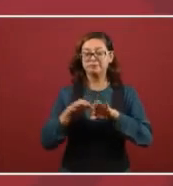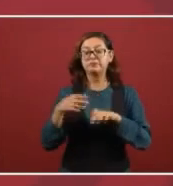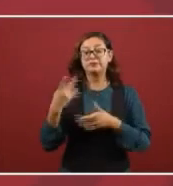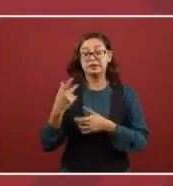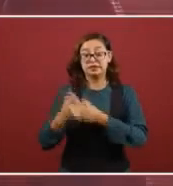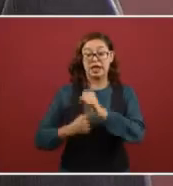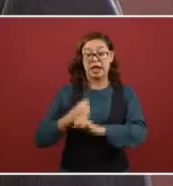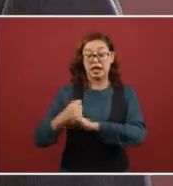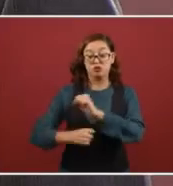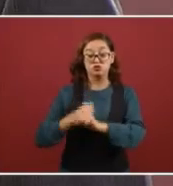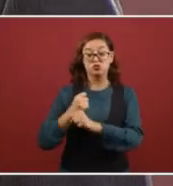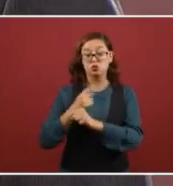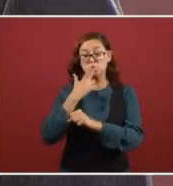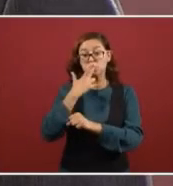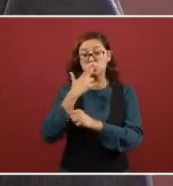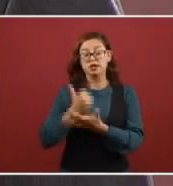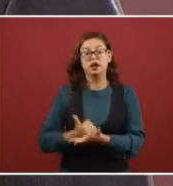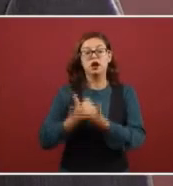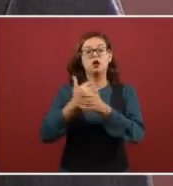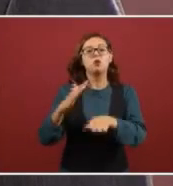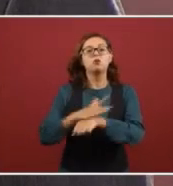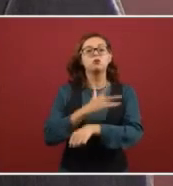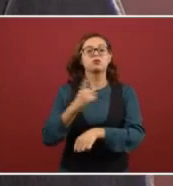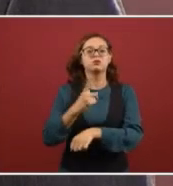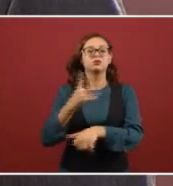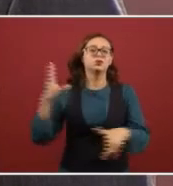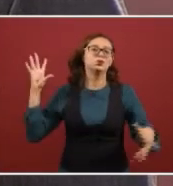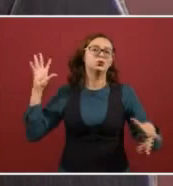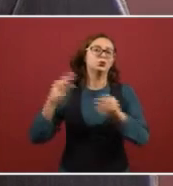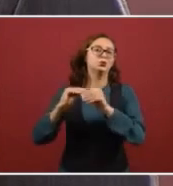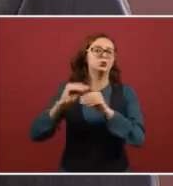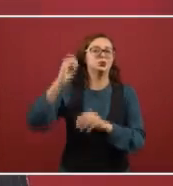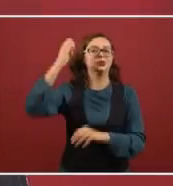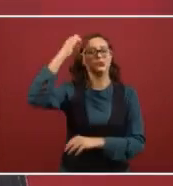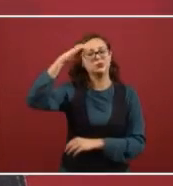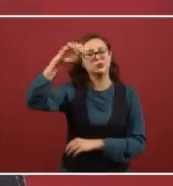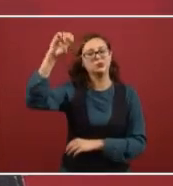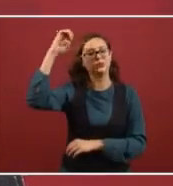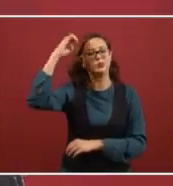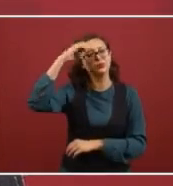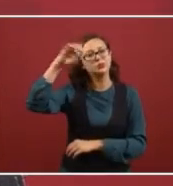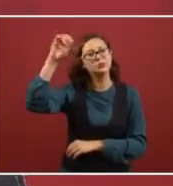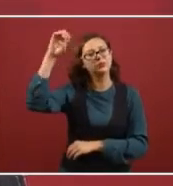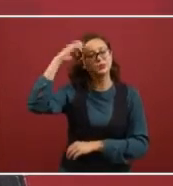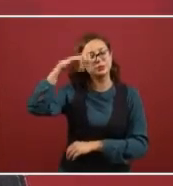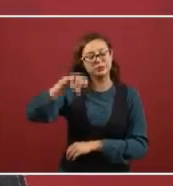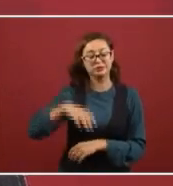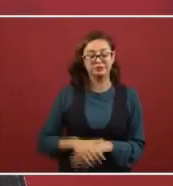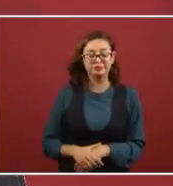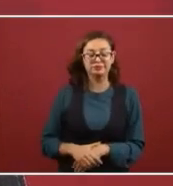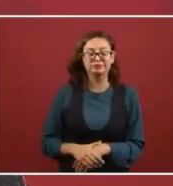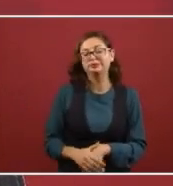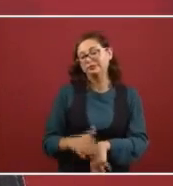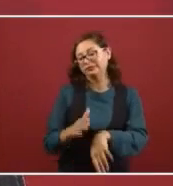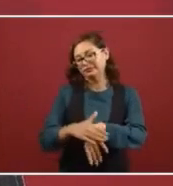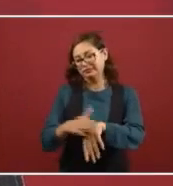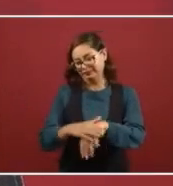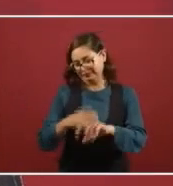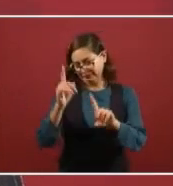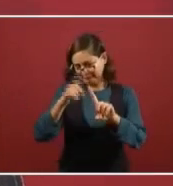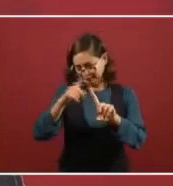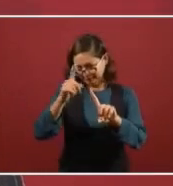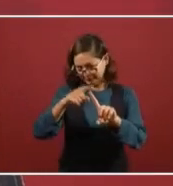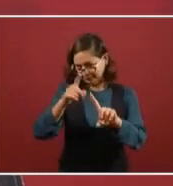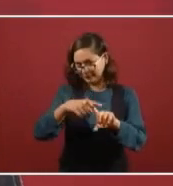you have your biology, but if you have good moods, and I'll let you think about do